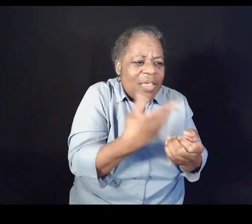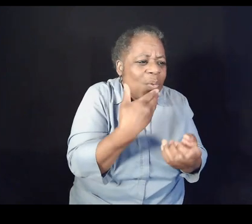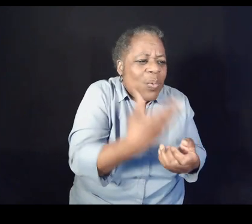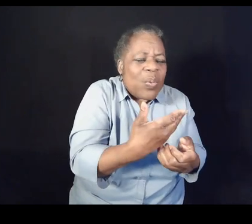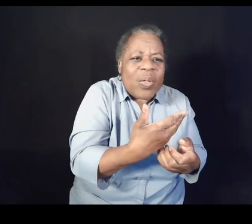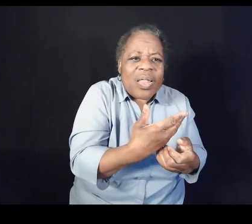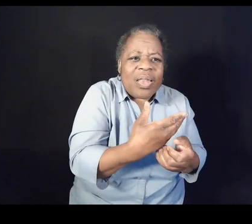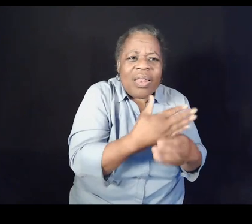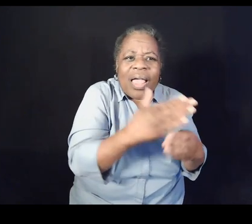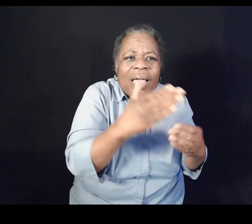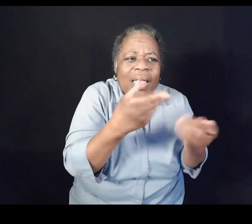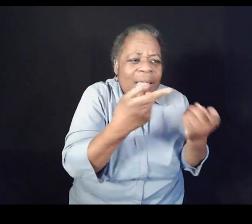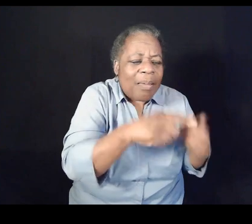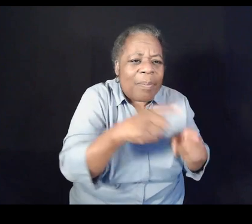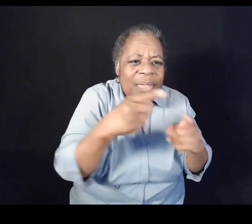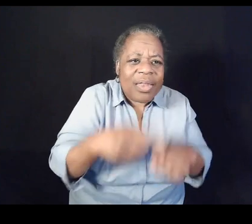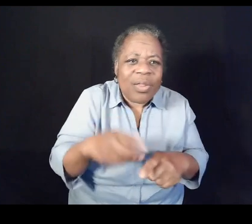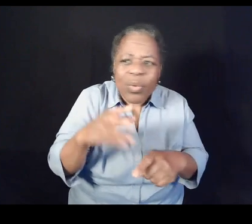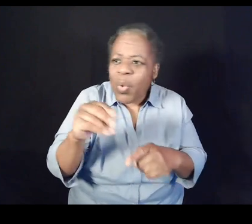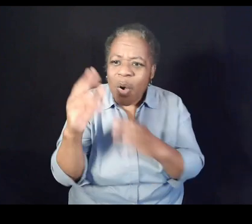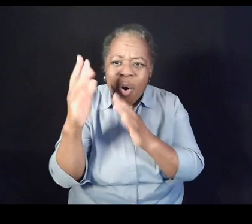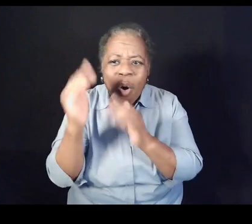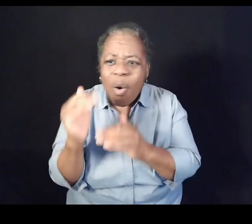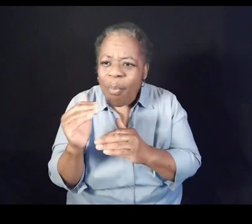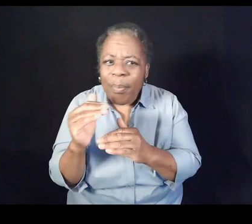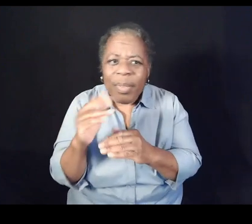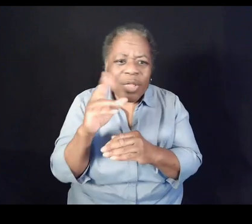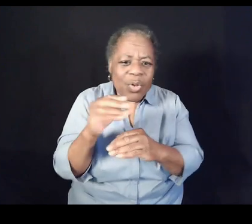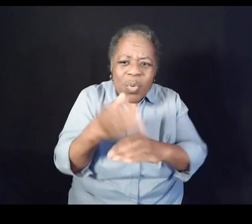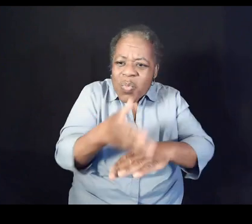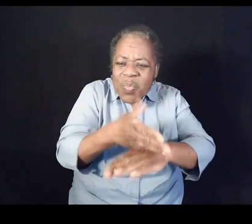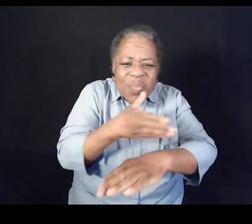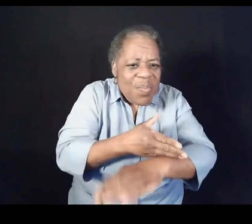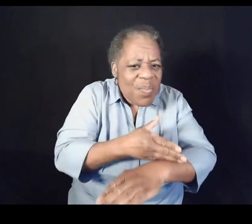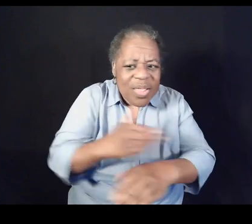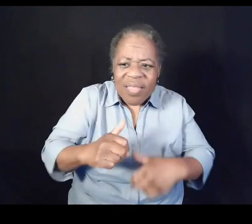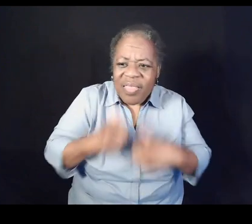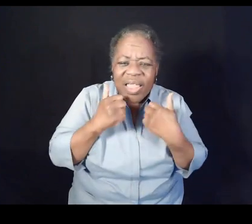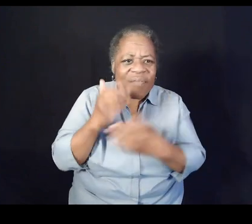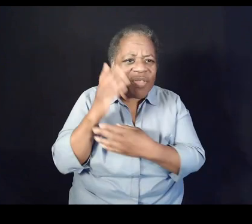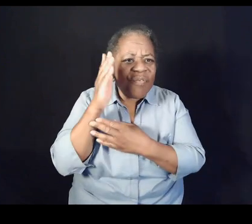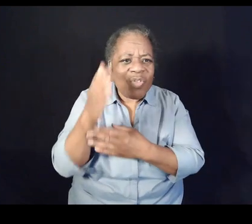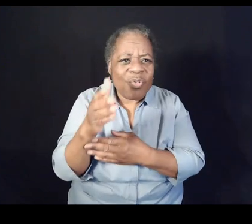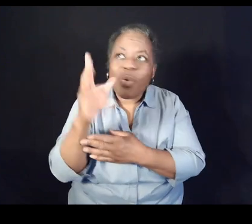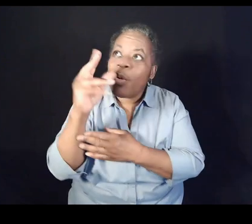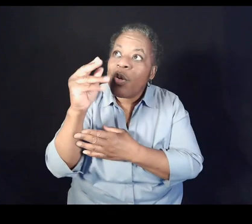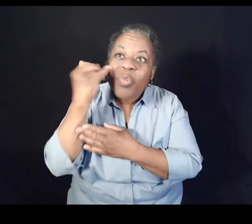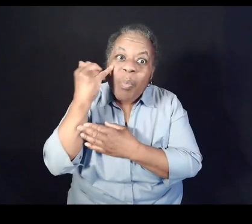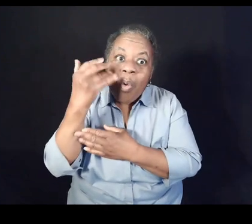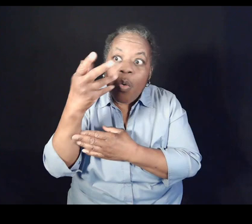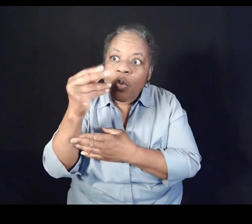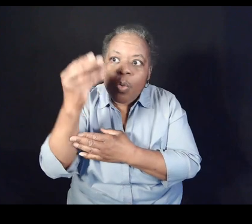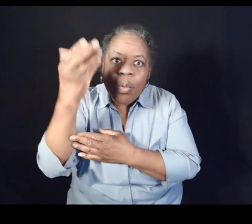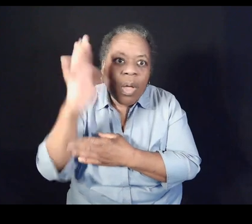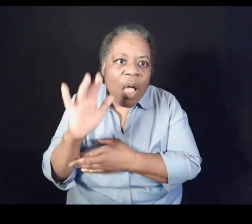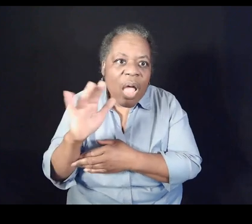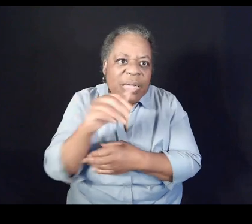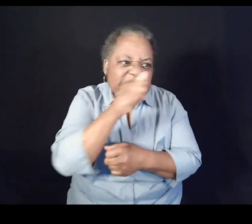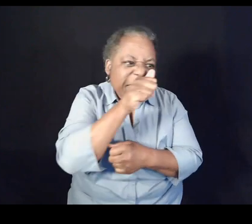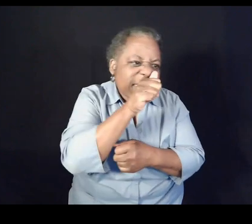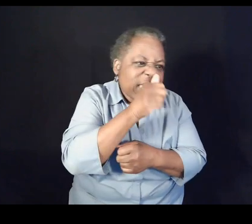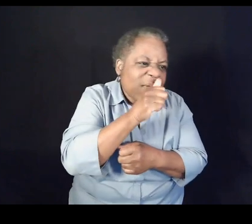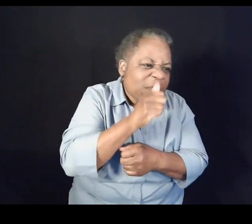for vindication or restoration in the life to come. If there's no God, then suffering is